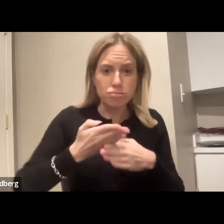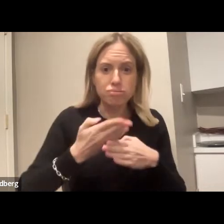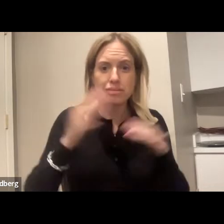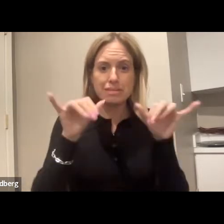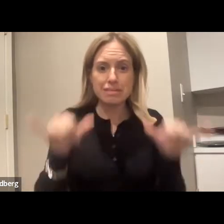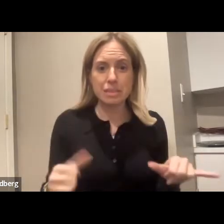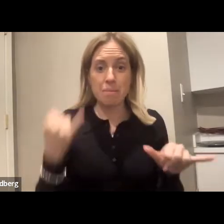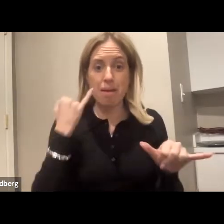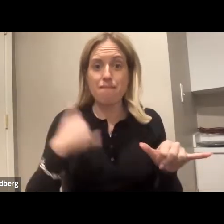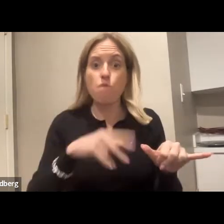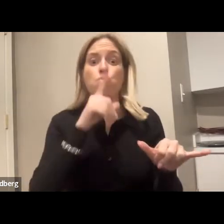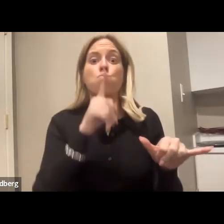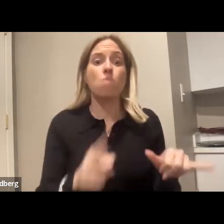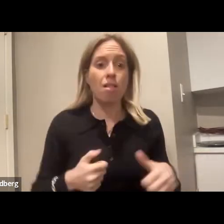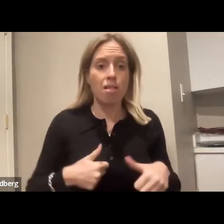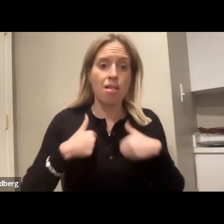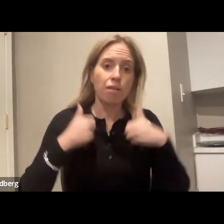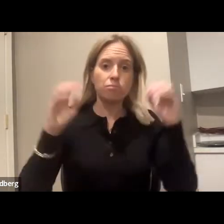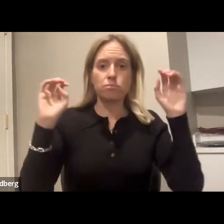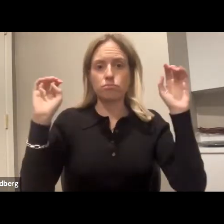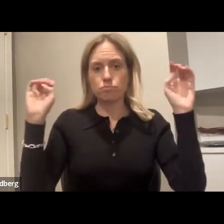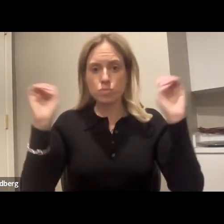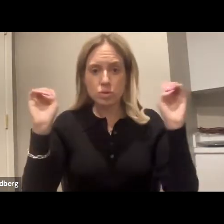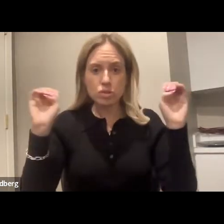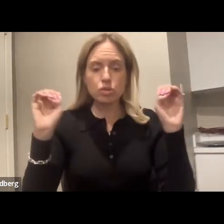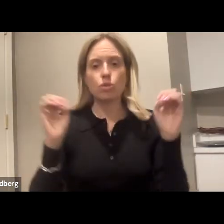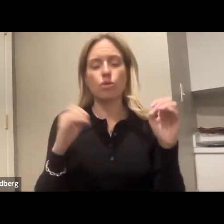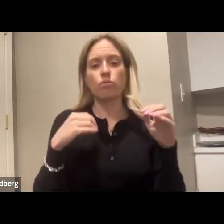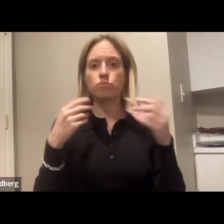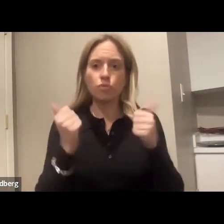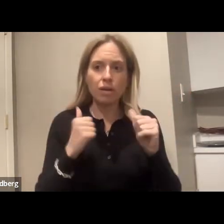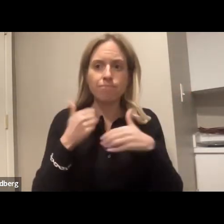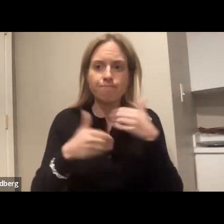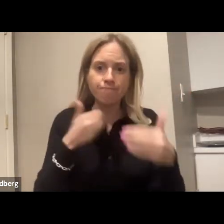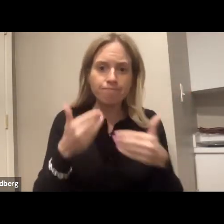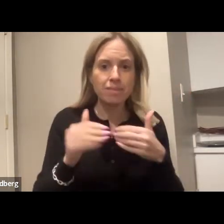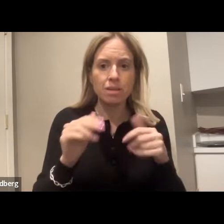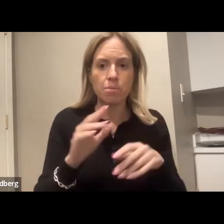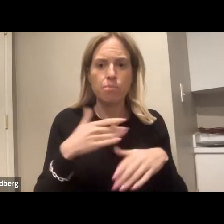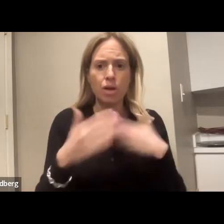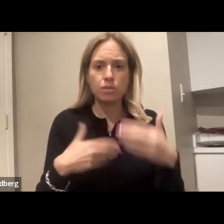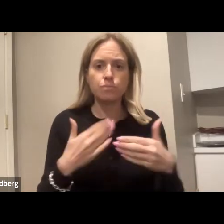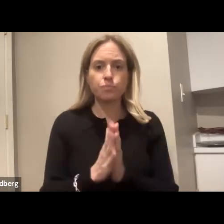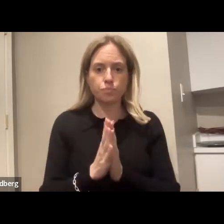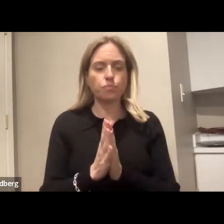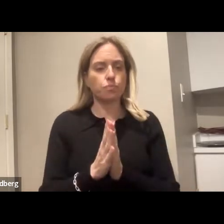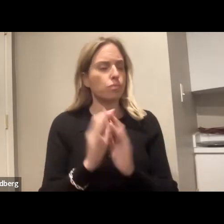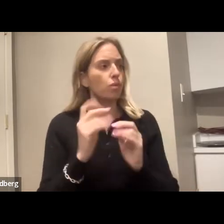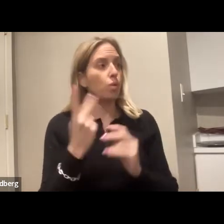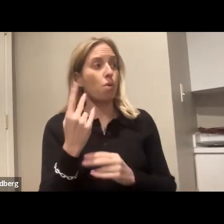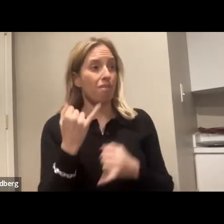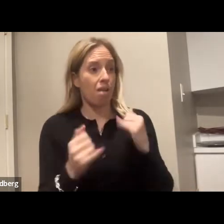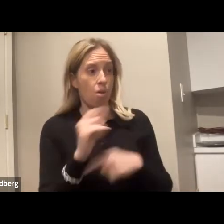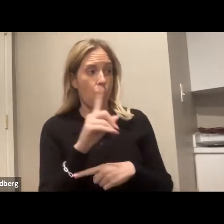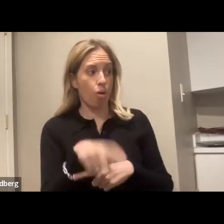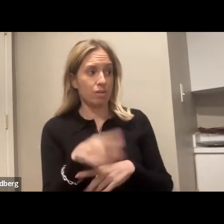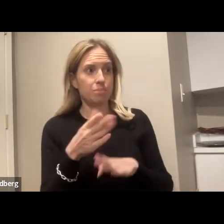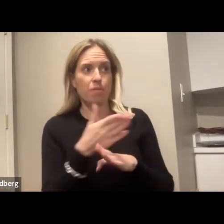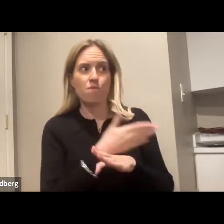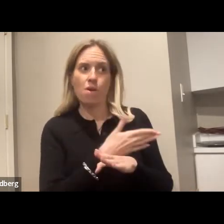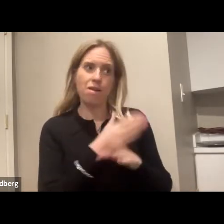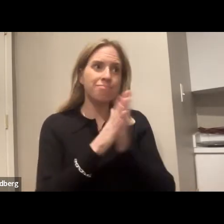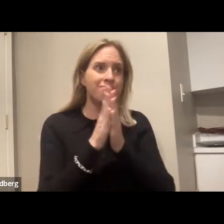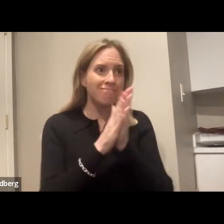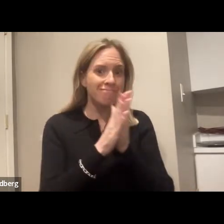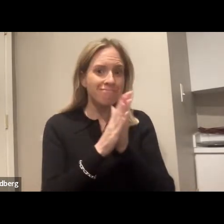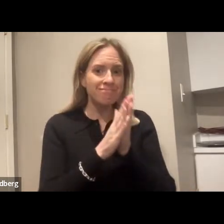real emergency coming through. So they are working to work through that process. Okay, and then one final question from me before we get to some juicy ones I'm sure